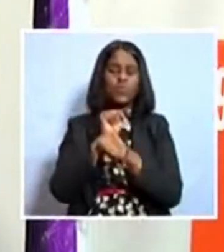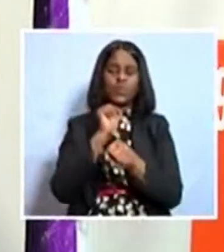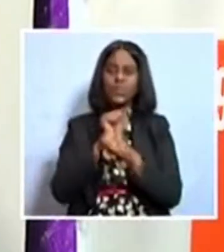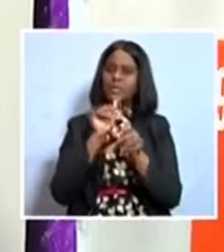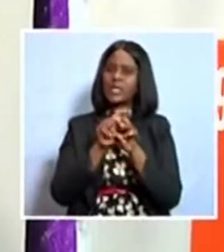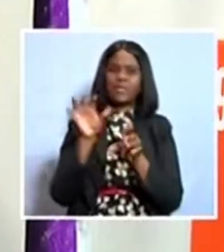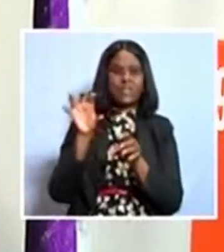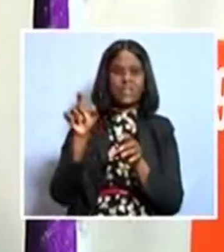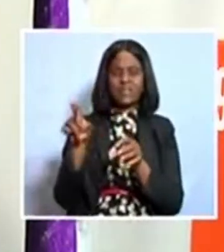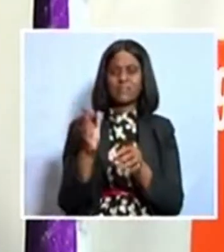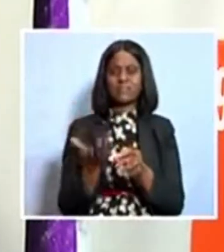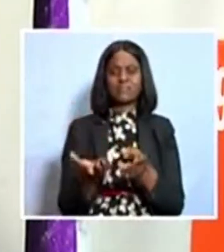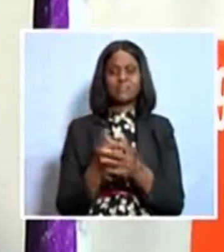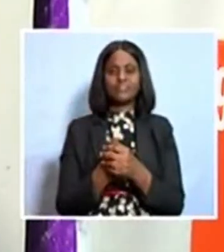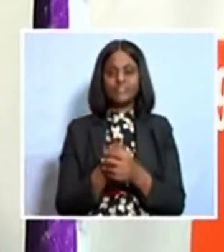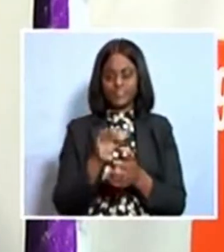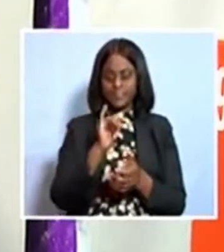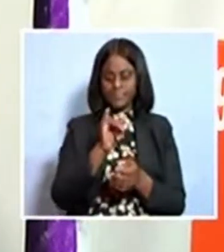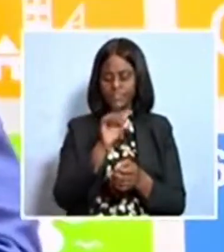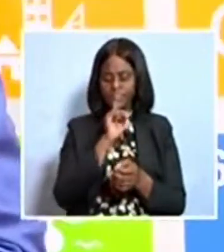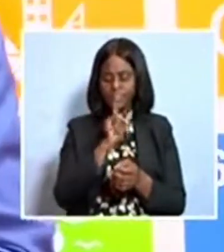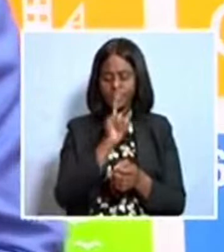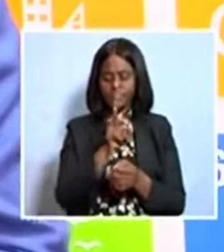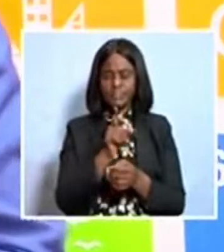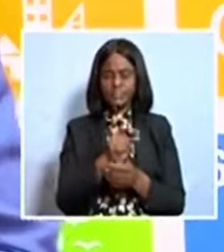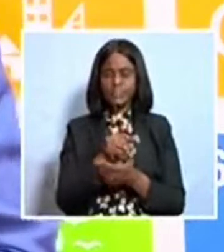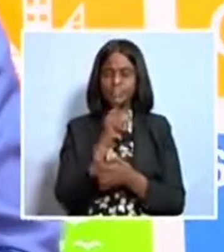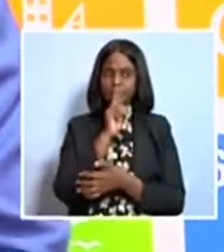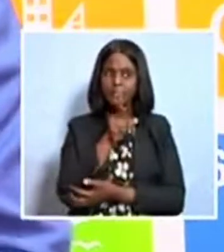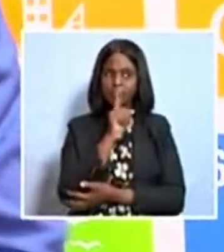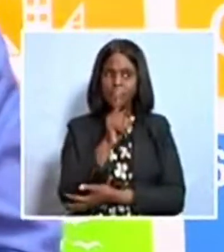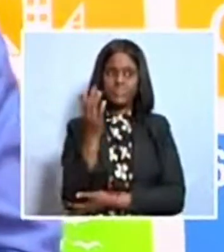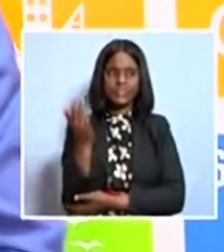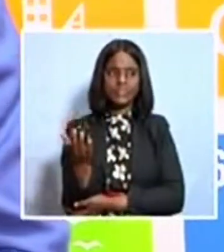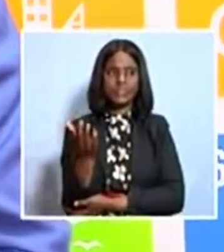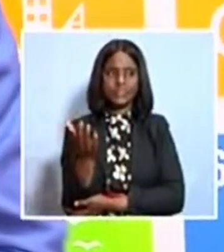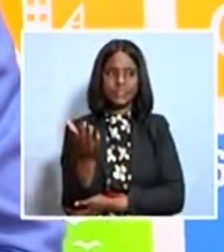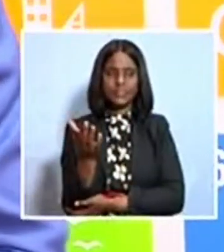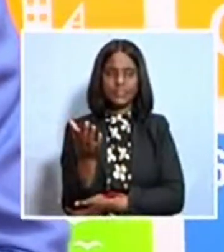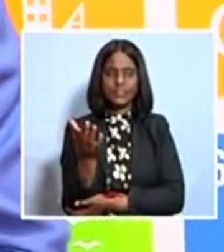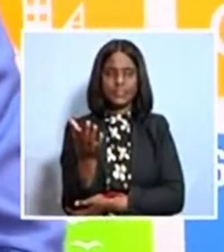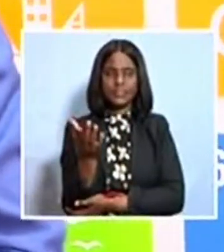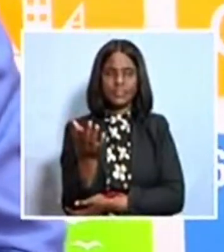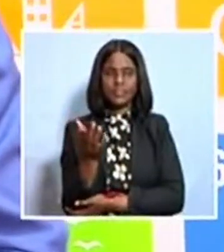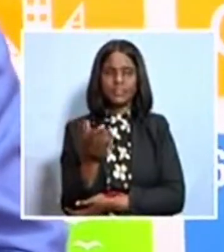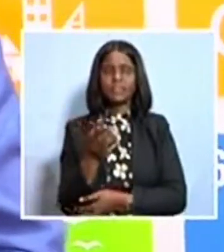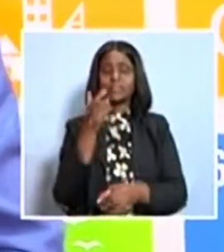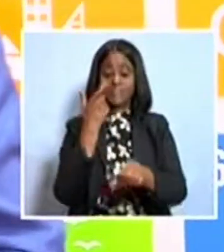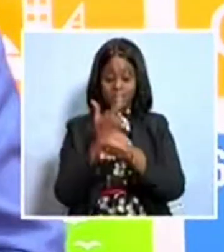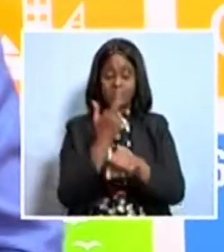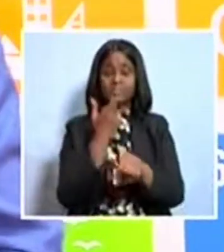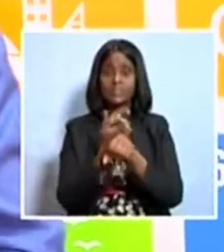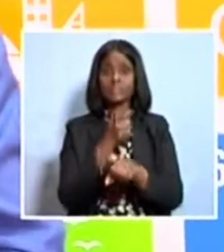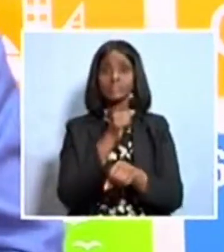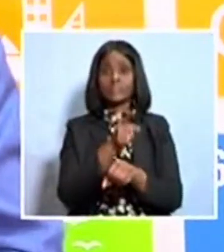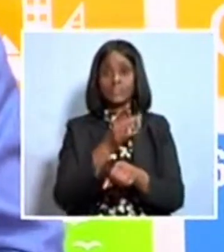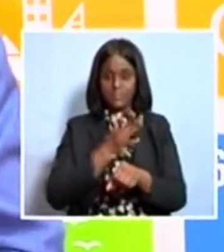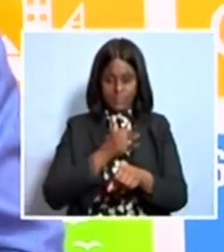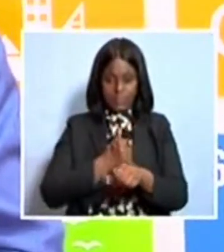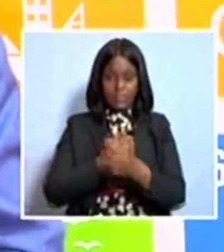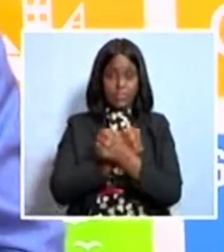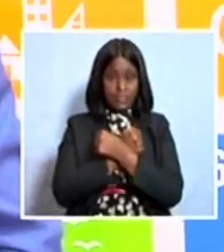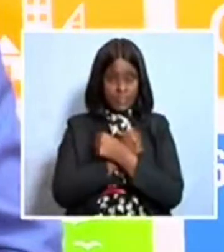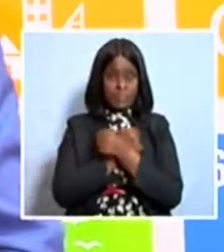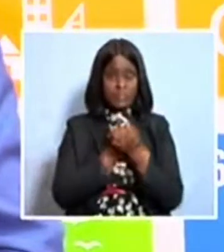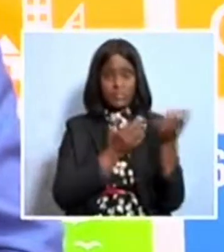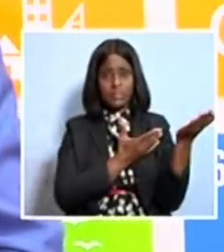sector? Well, really, really for sure, it's a thorn in the flesh, and I would love to